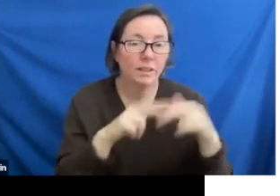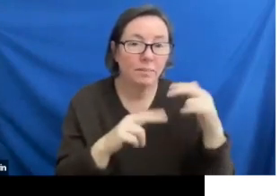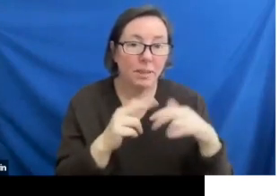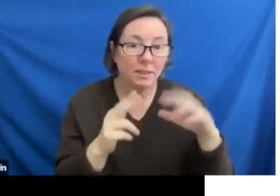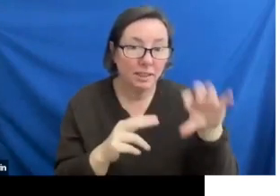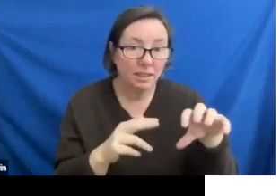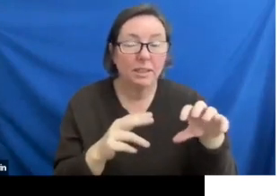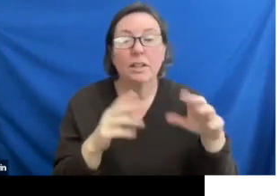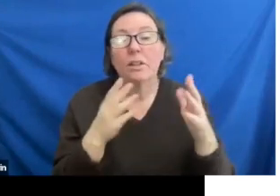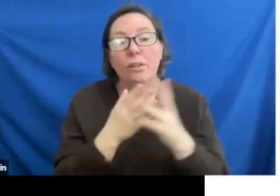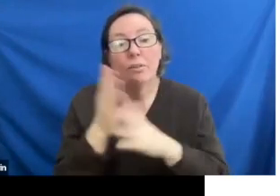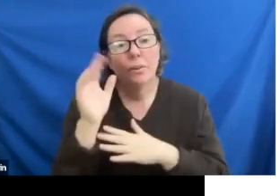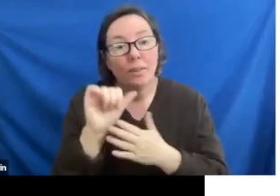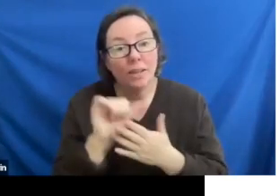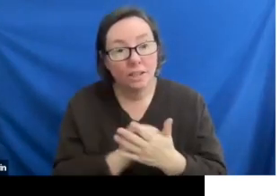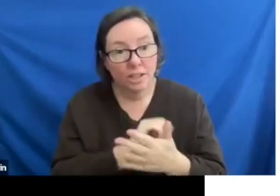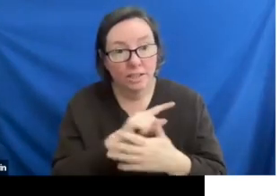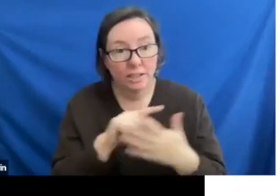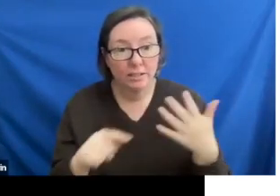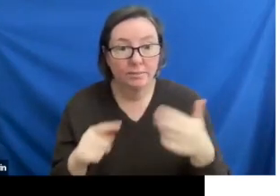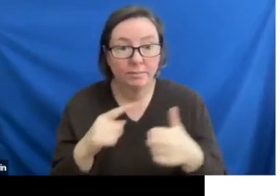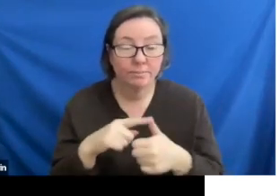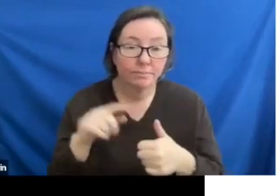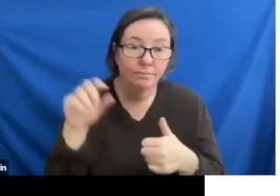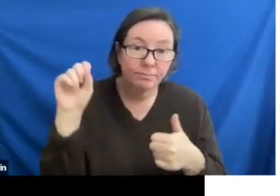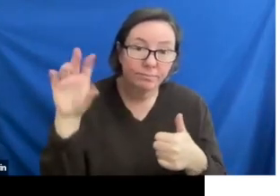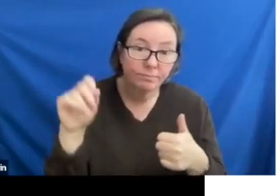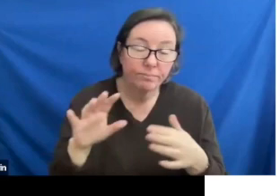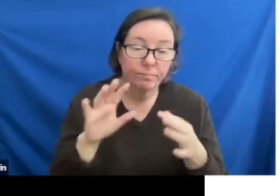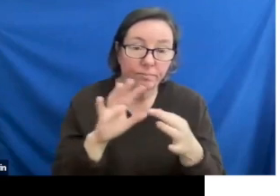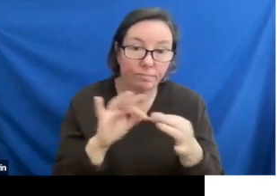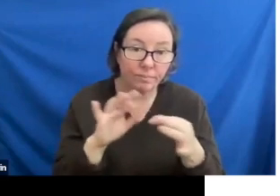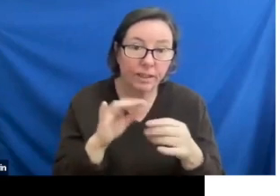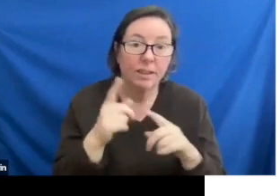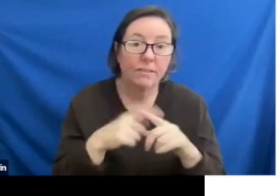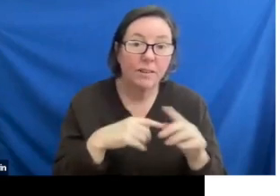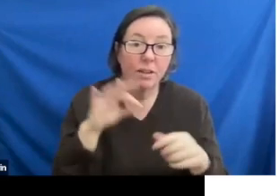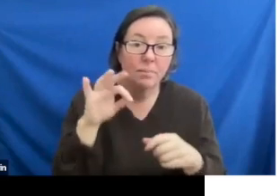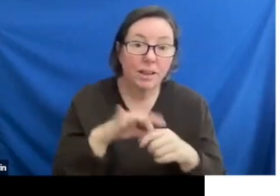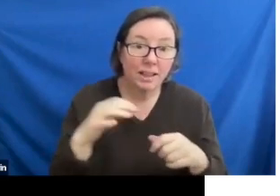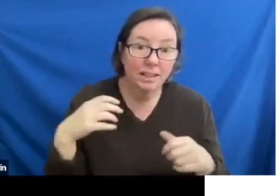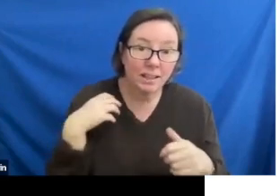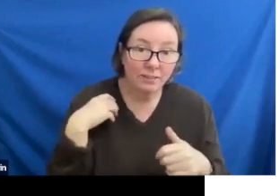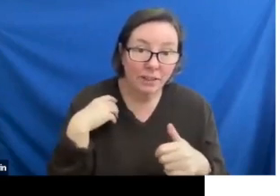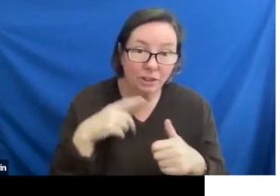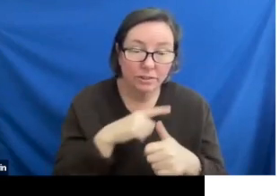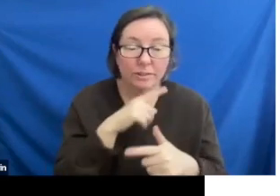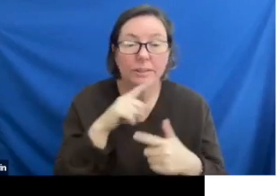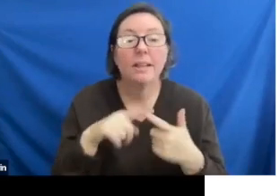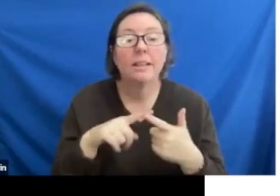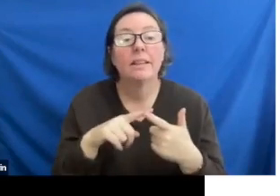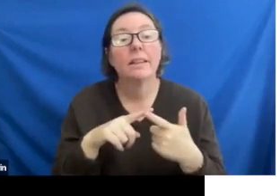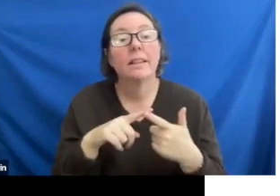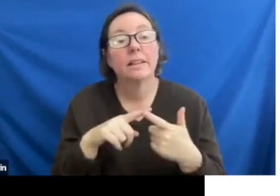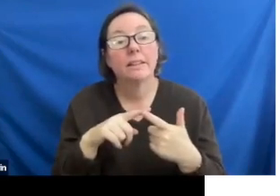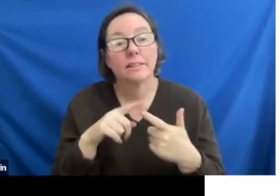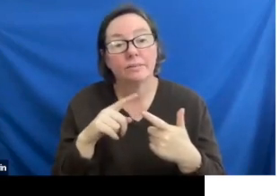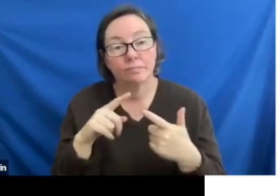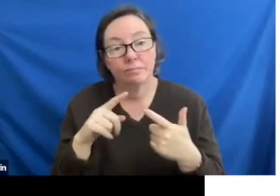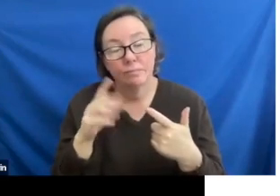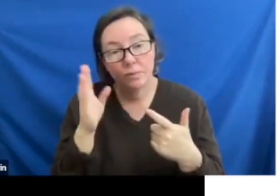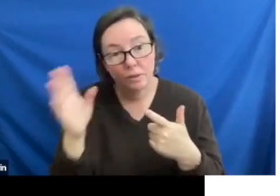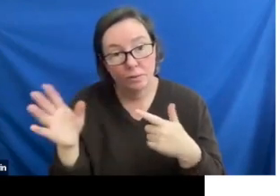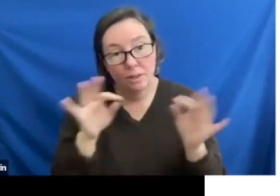through the agenda, we're going to hear some remarks from our electeds next, and then we'll get into